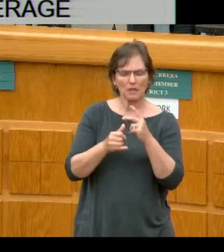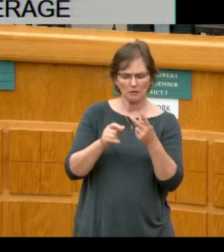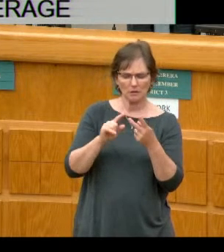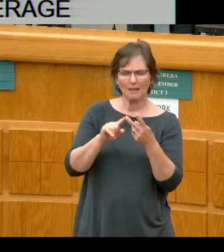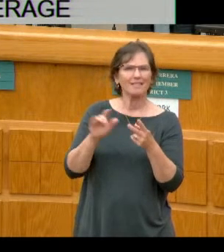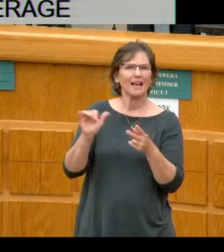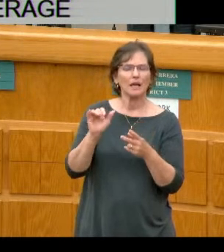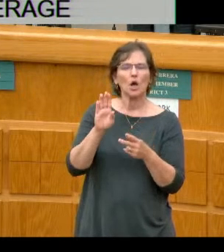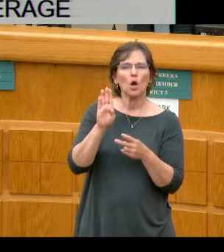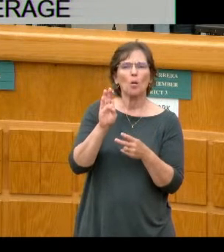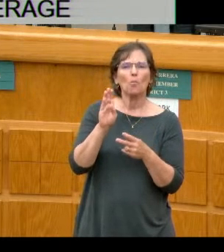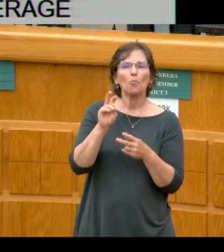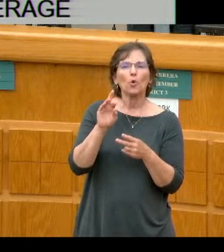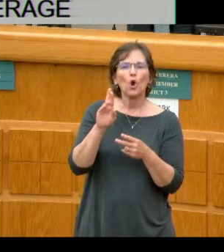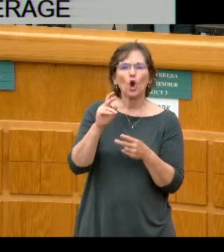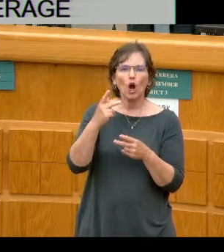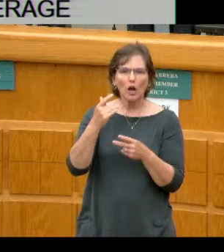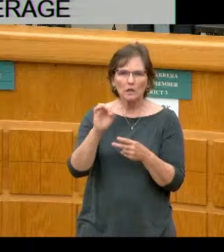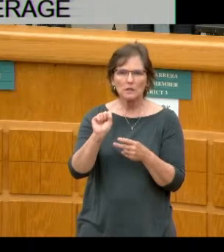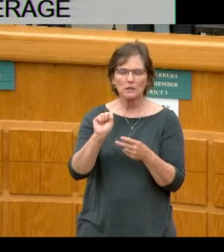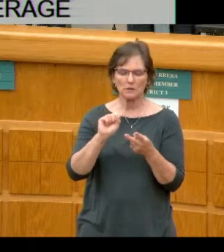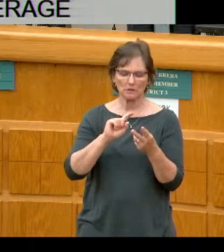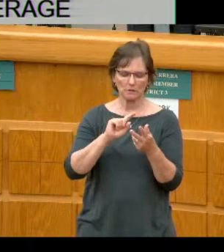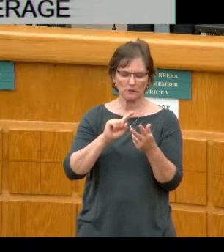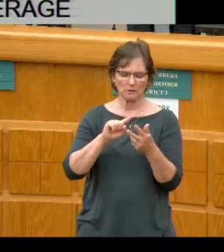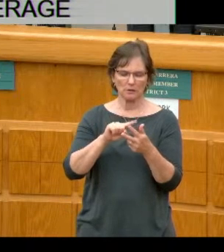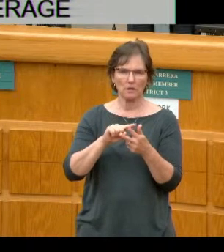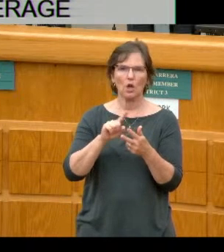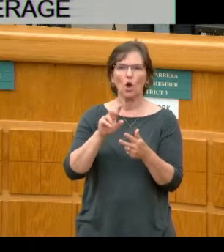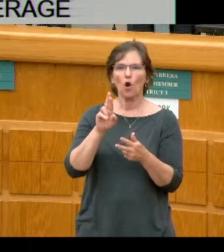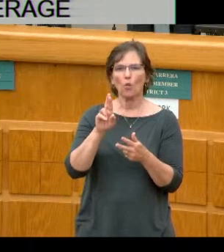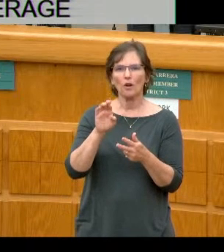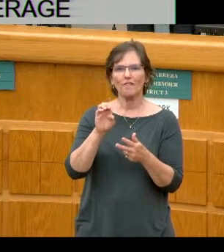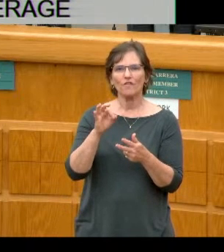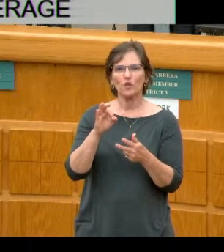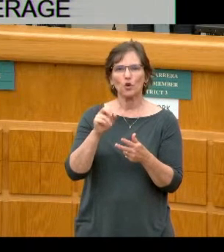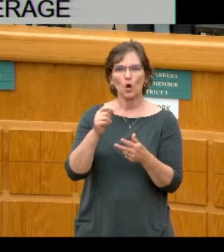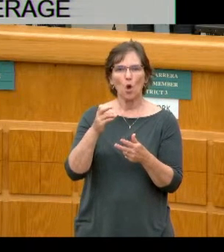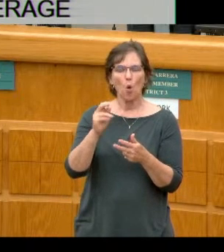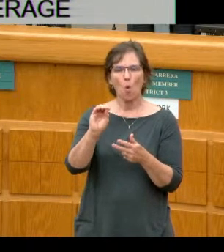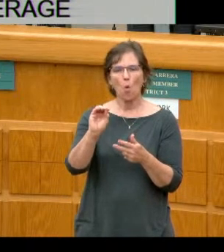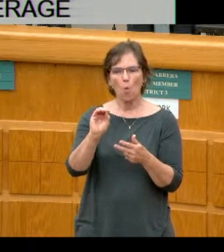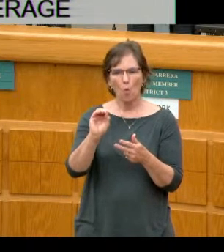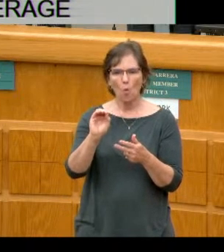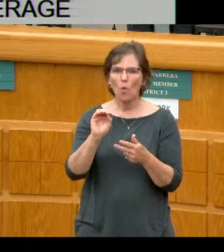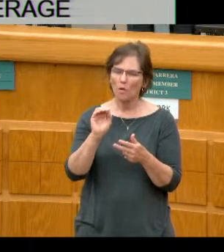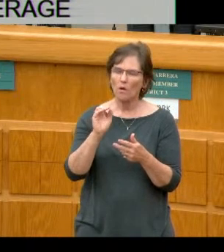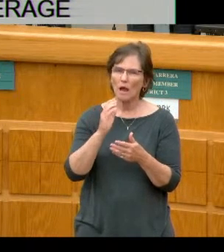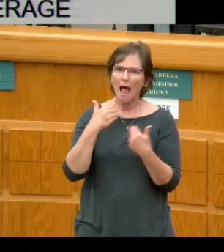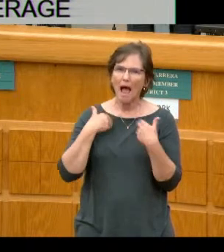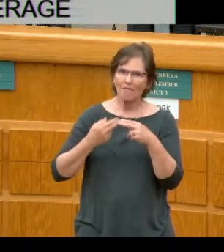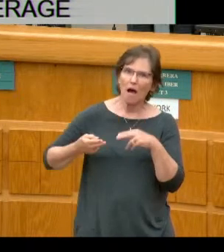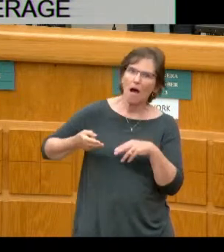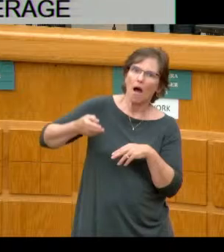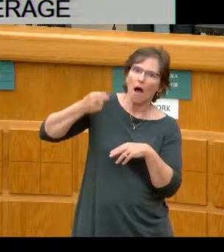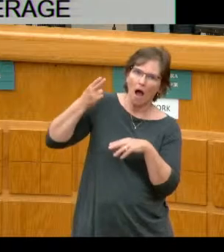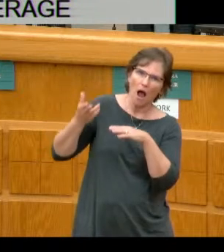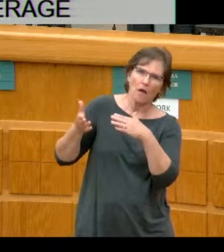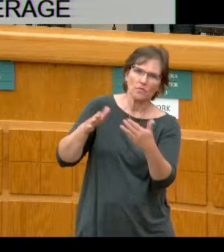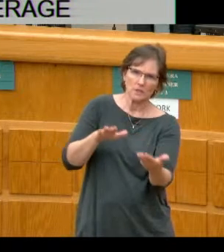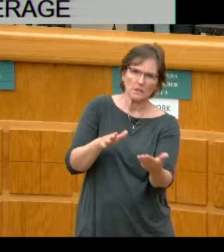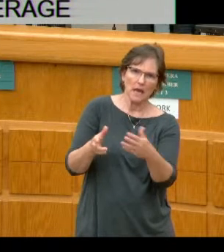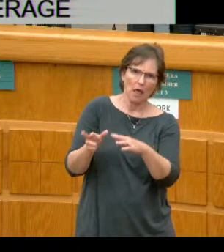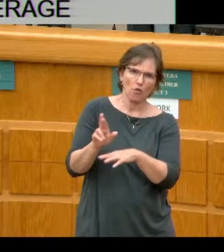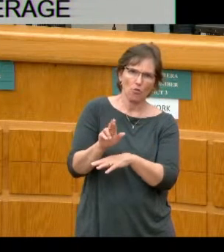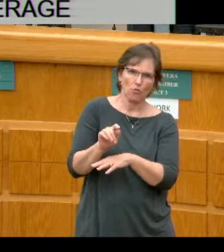if you were inside a Nueces. We ran the stats, and that's true. It's a statistically significant result that more people per capita are